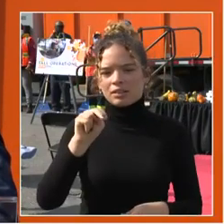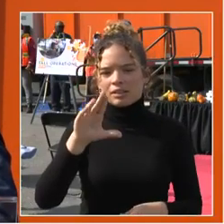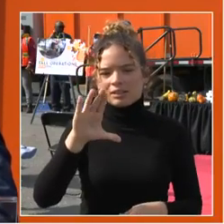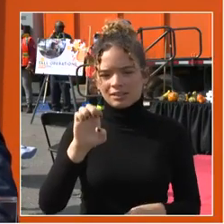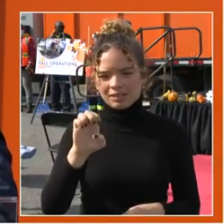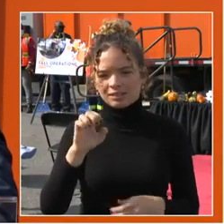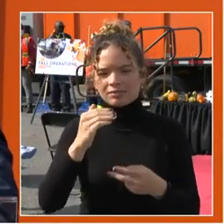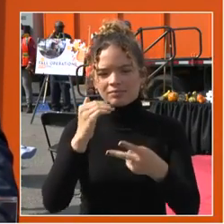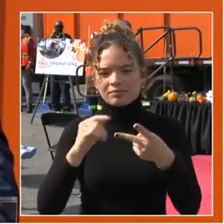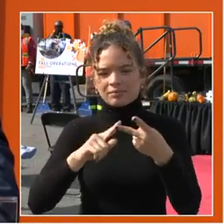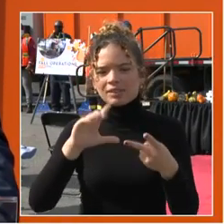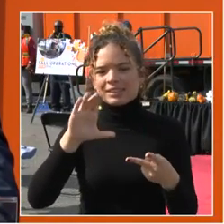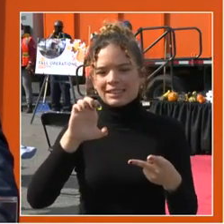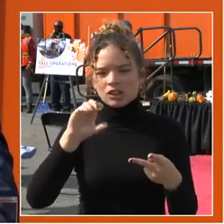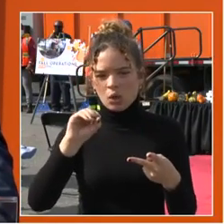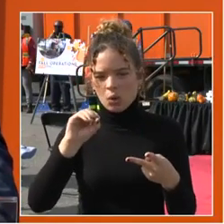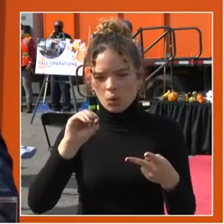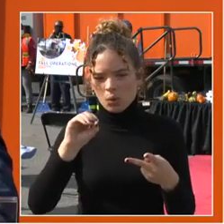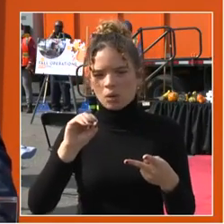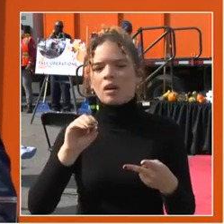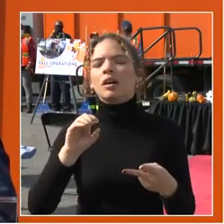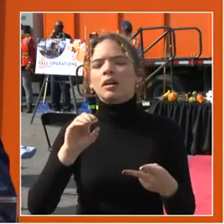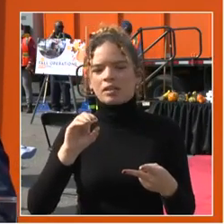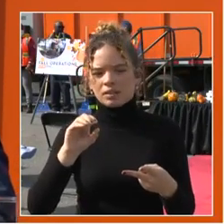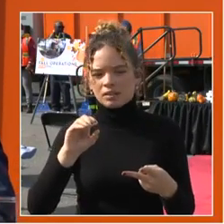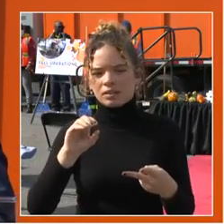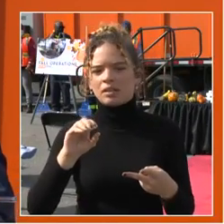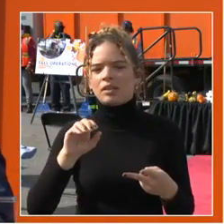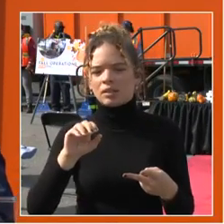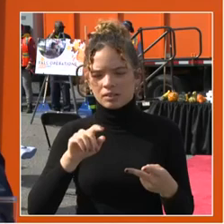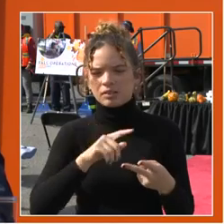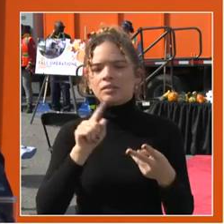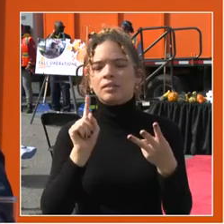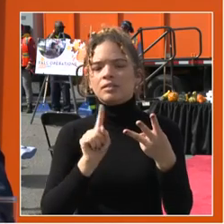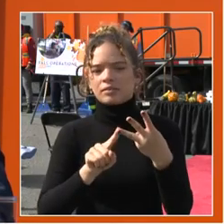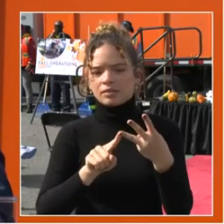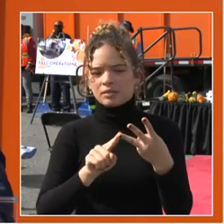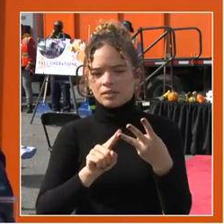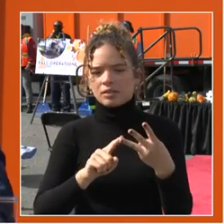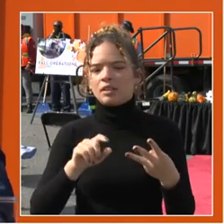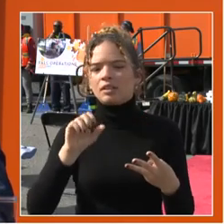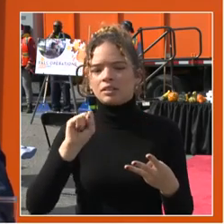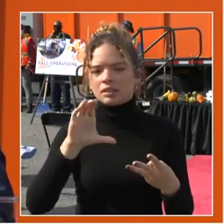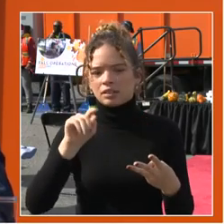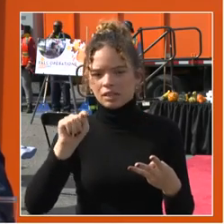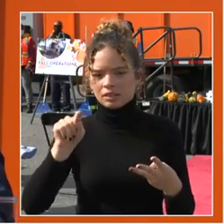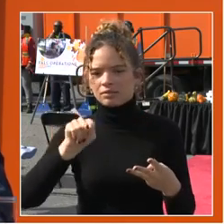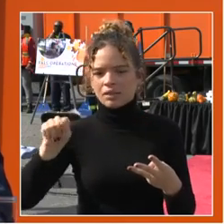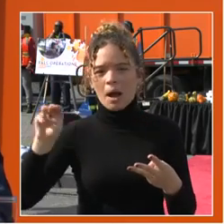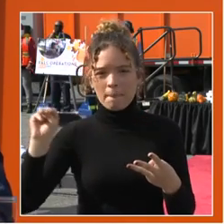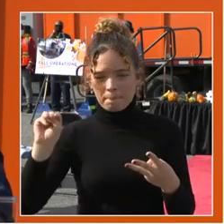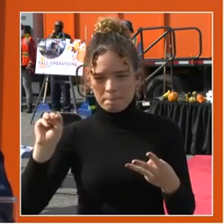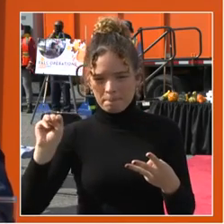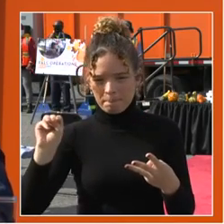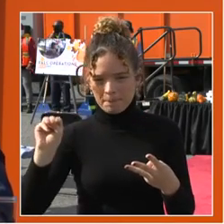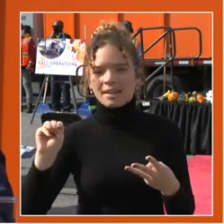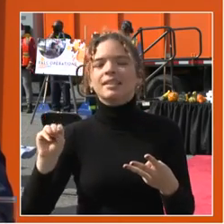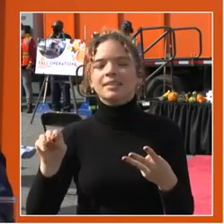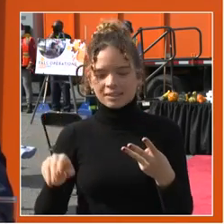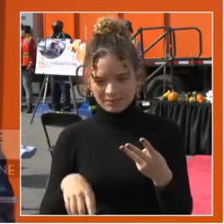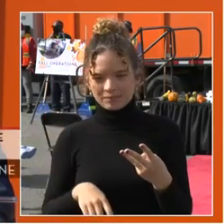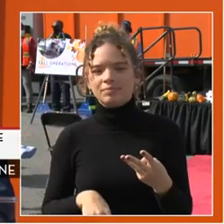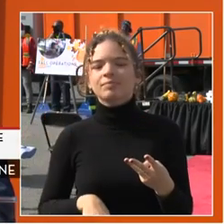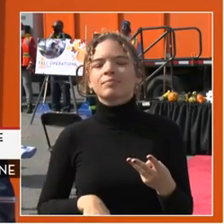Brantley, and our Chief Academic Officer, Ms. Vielka Scott Marcus, as well as other community office members to this exciting